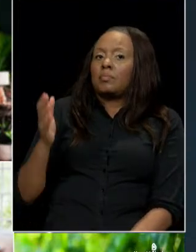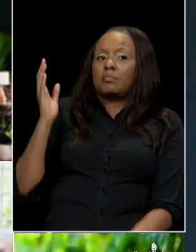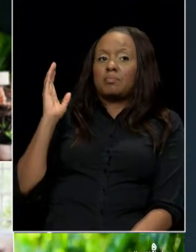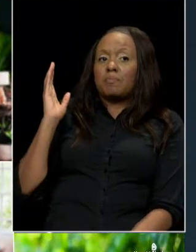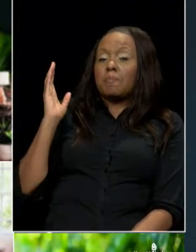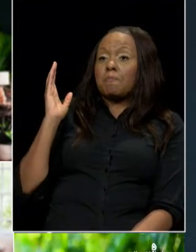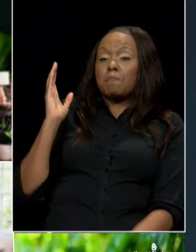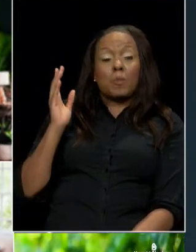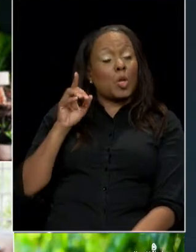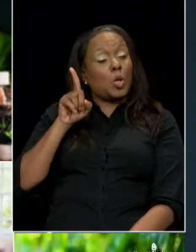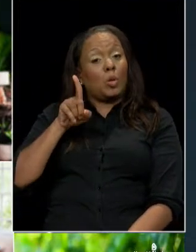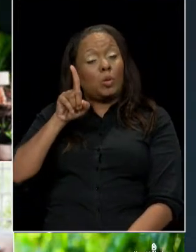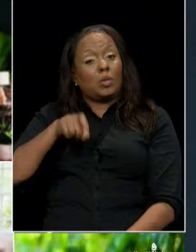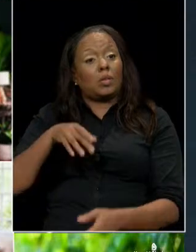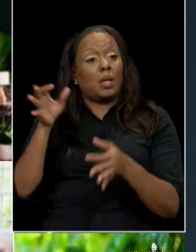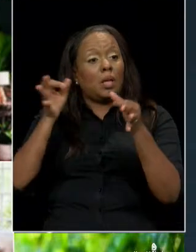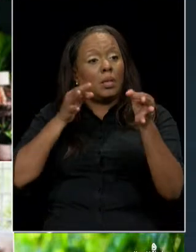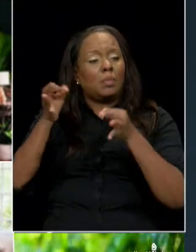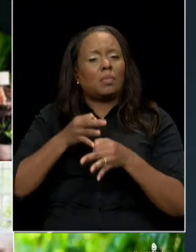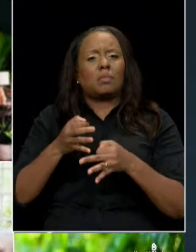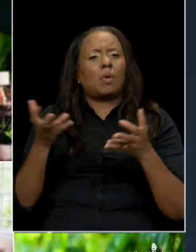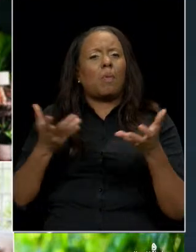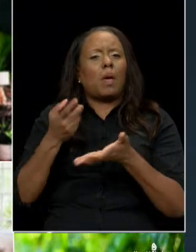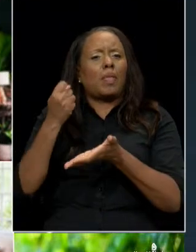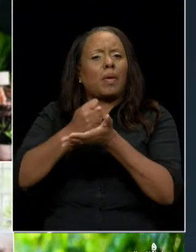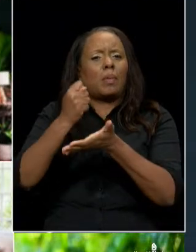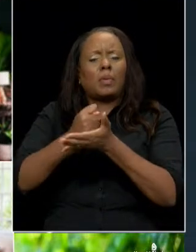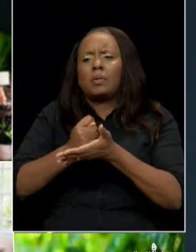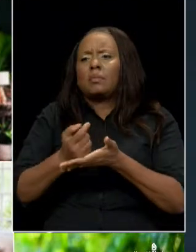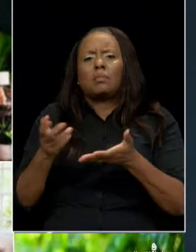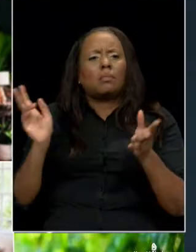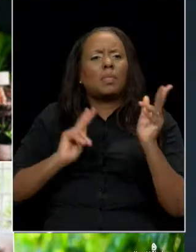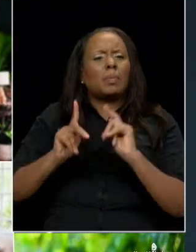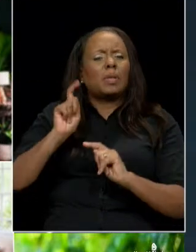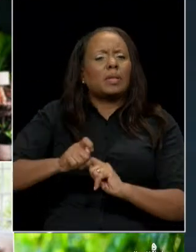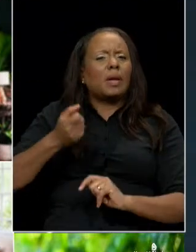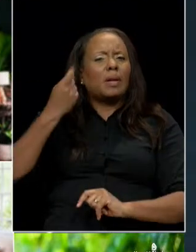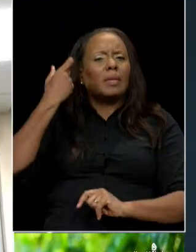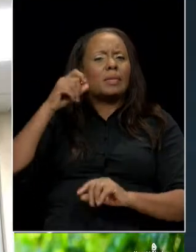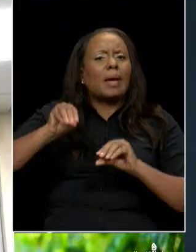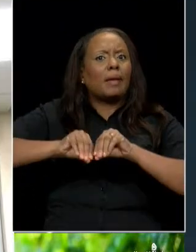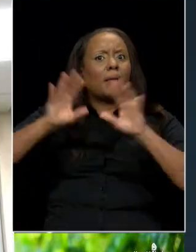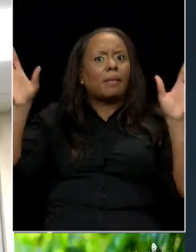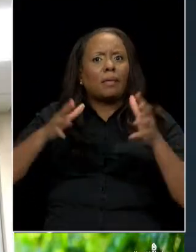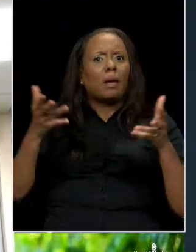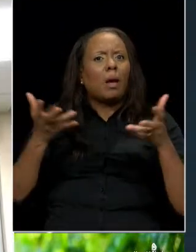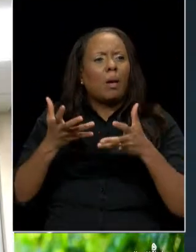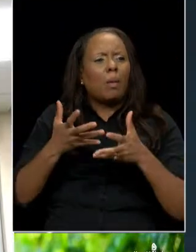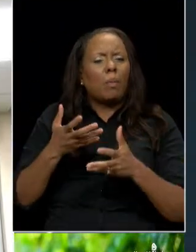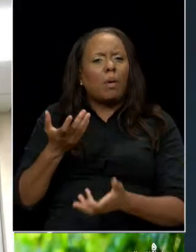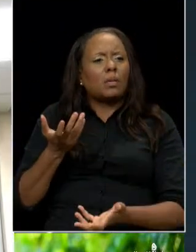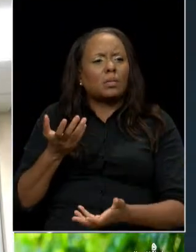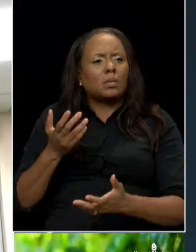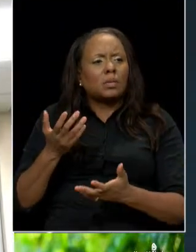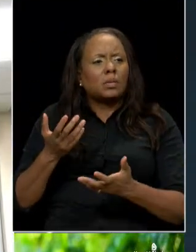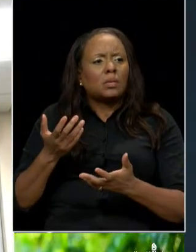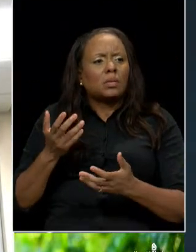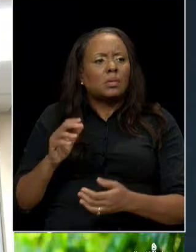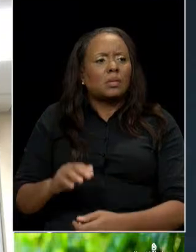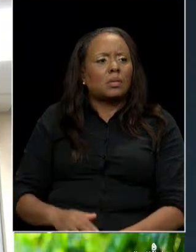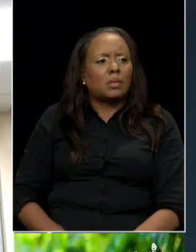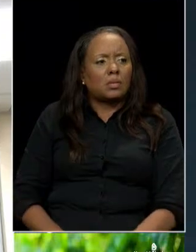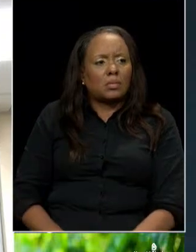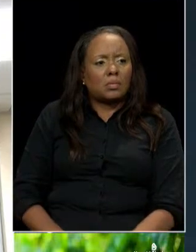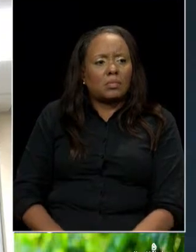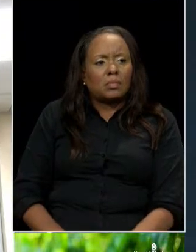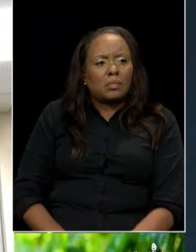this therapy is briefly, in language that people can clearly understand. And out of curiosity, what's the